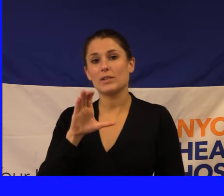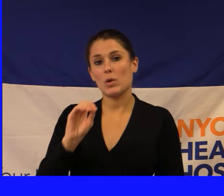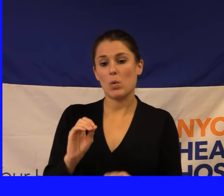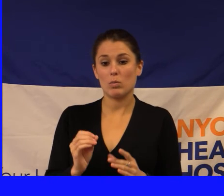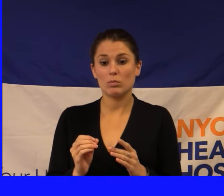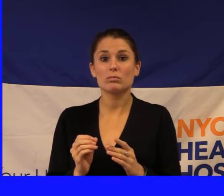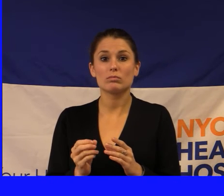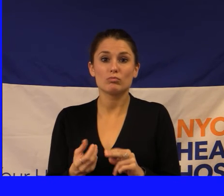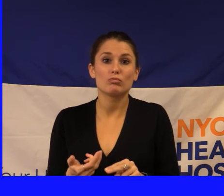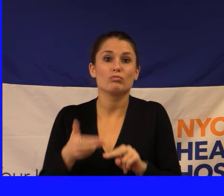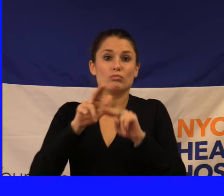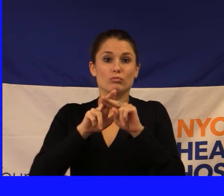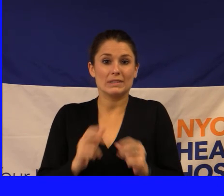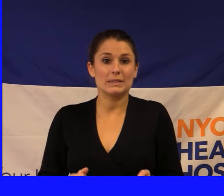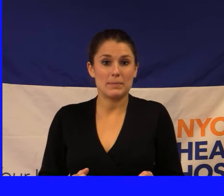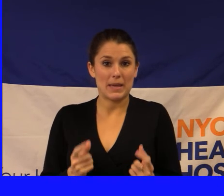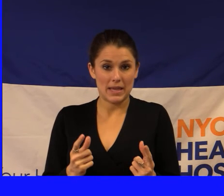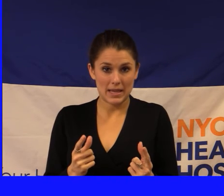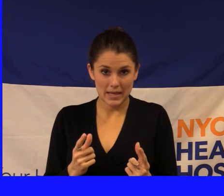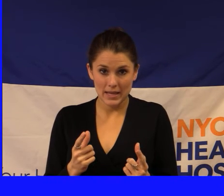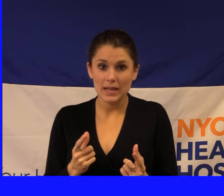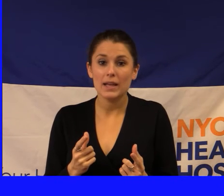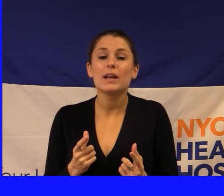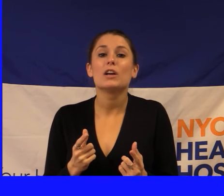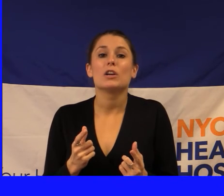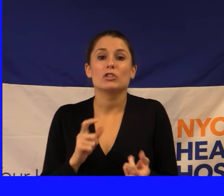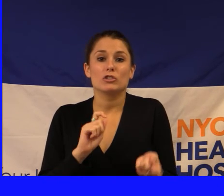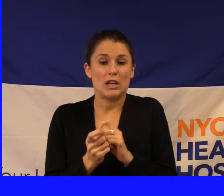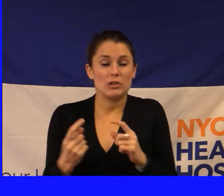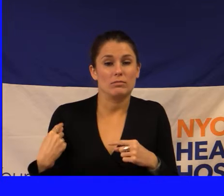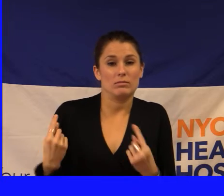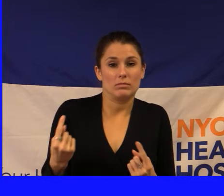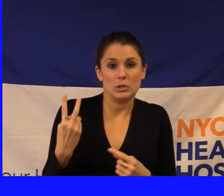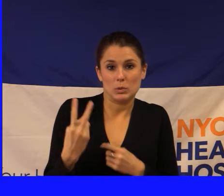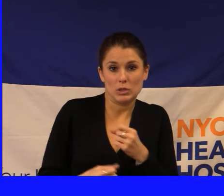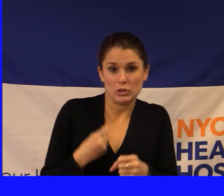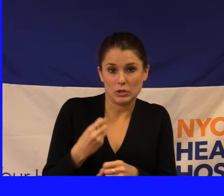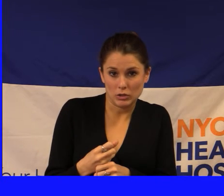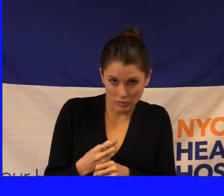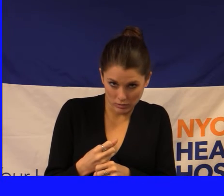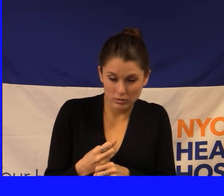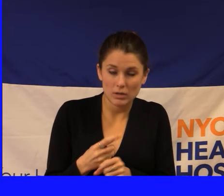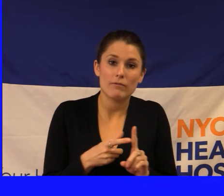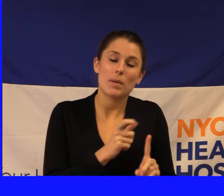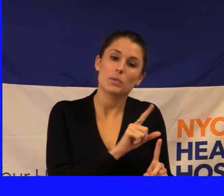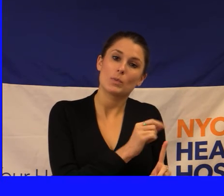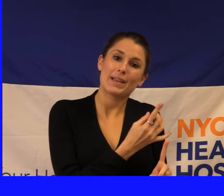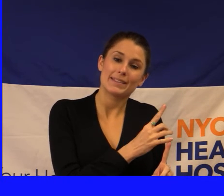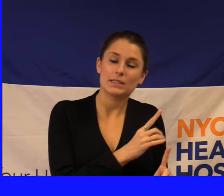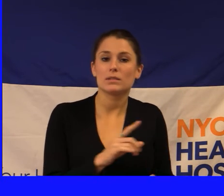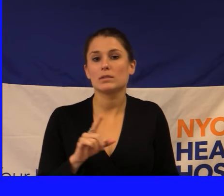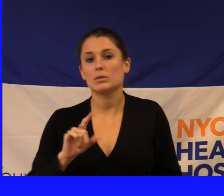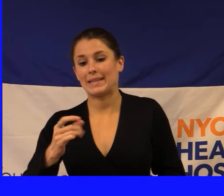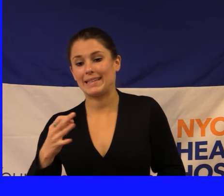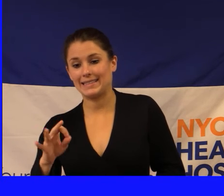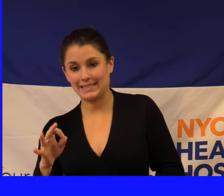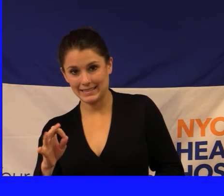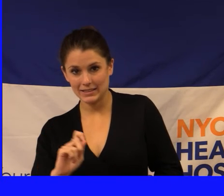has changed over a 2-year, from performance year 18 to performance year